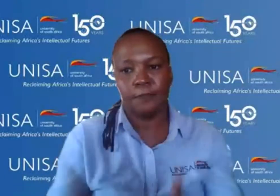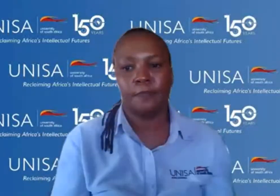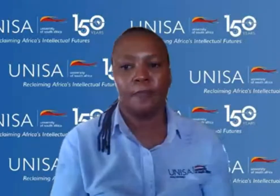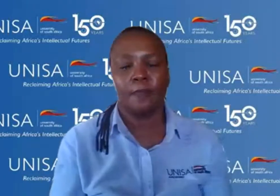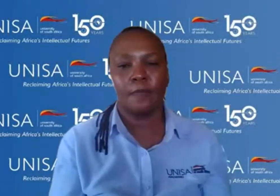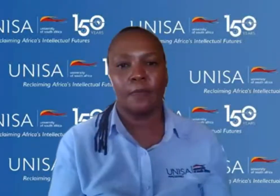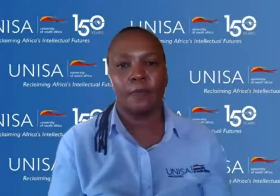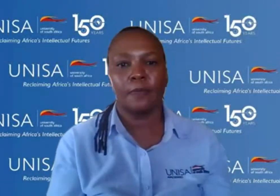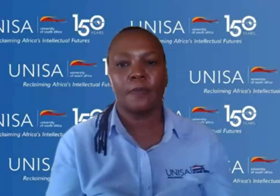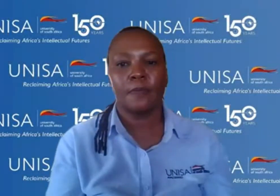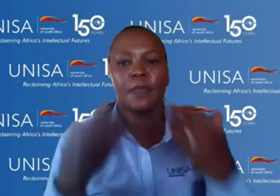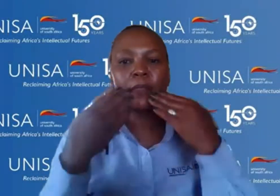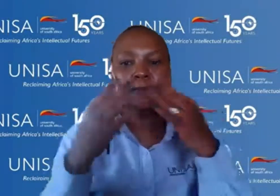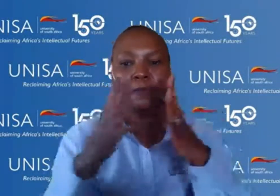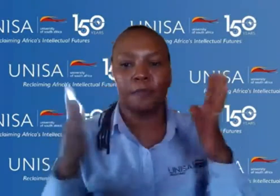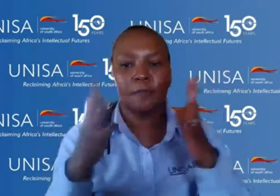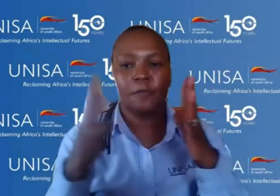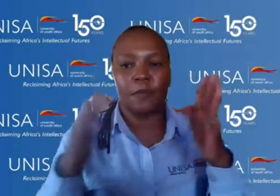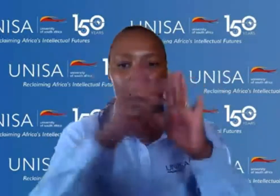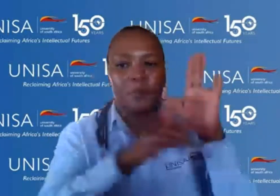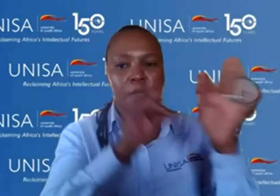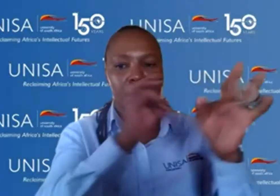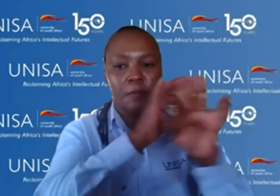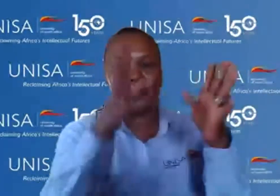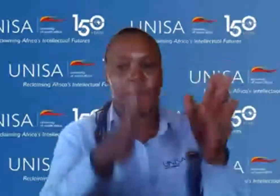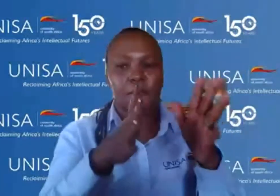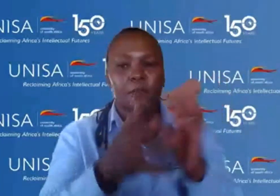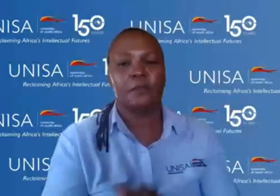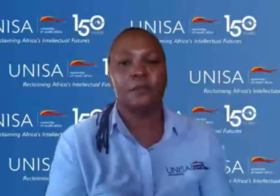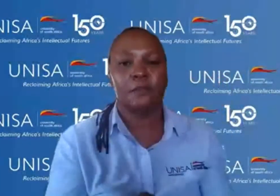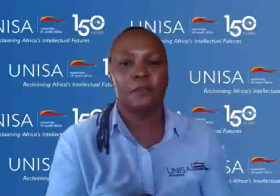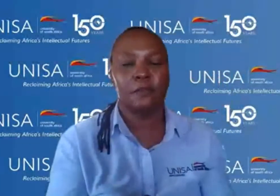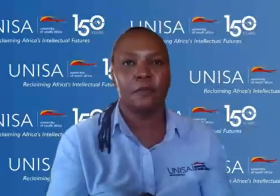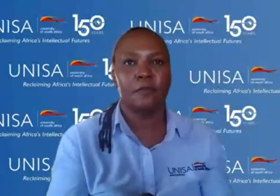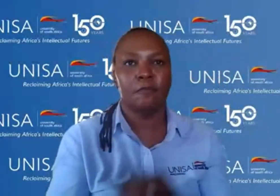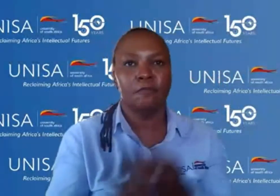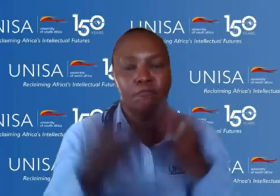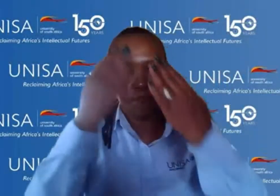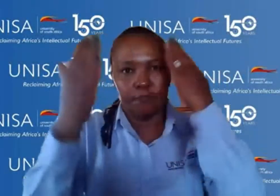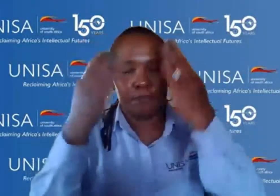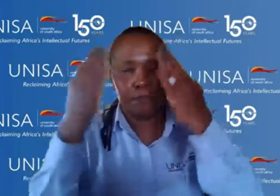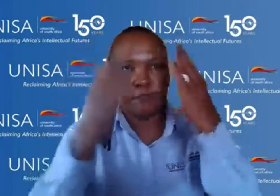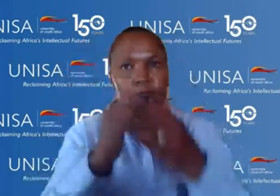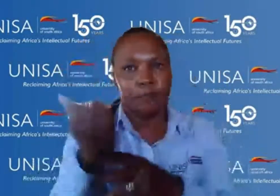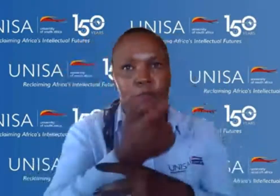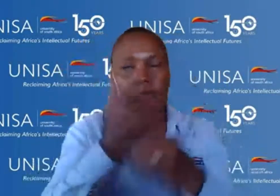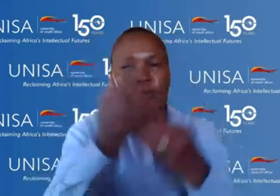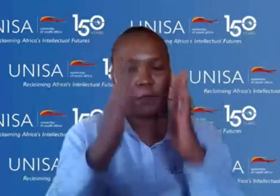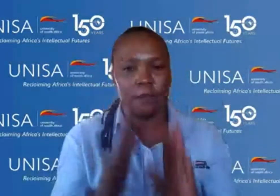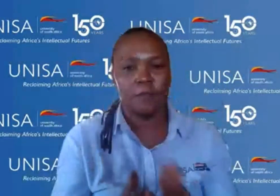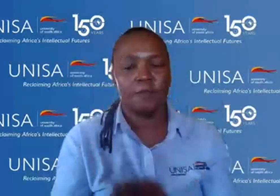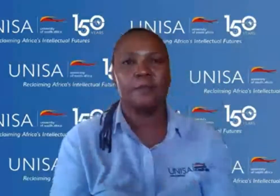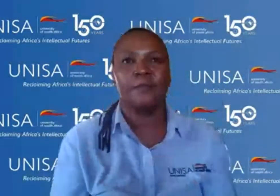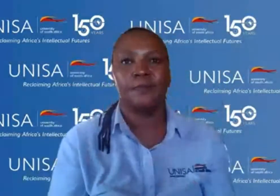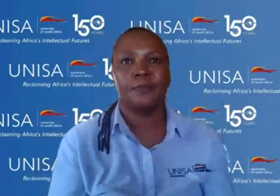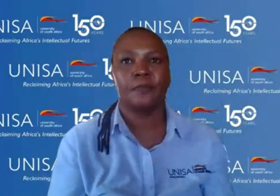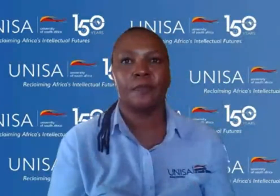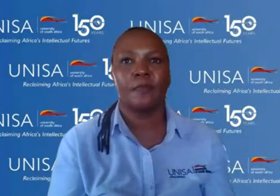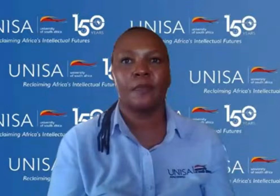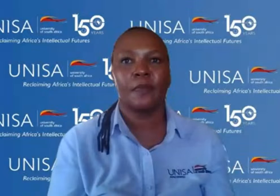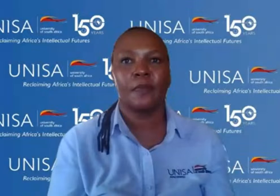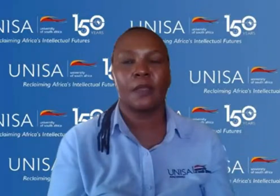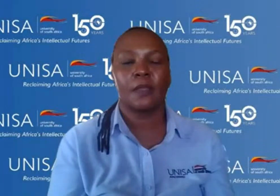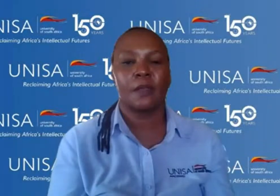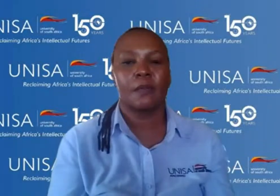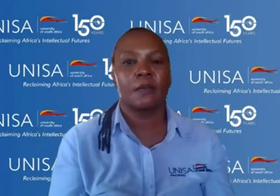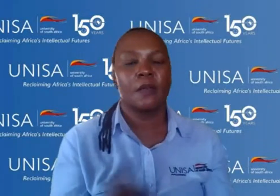Thank you very much, Program Director. Good afternoon, colleagues and students. I'm going to